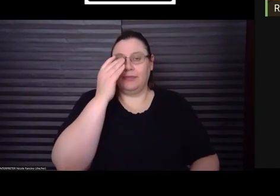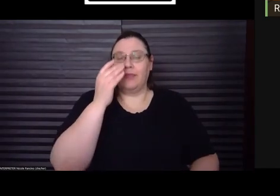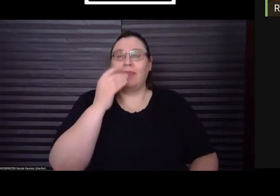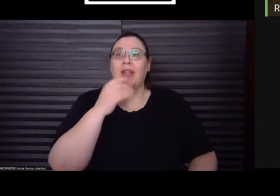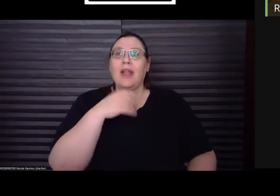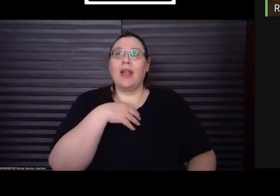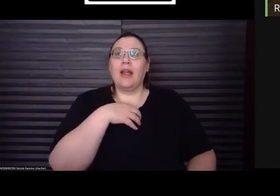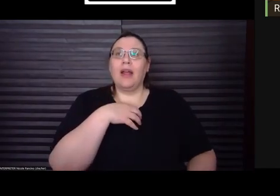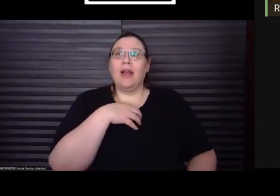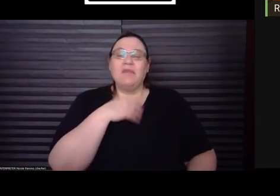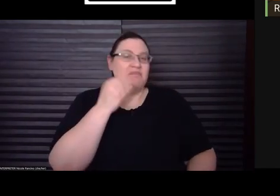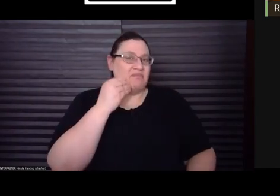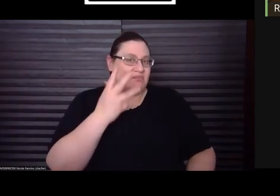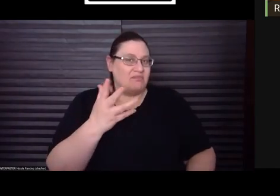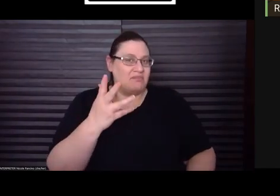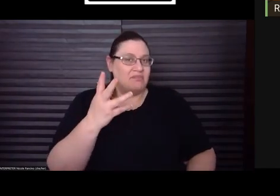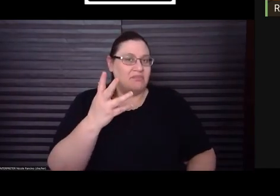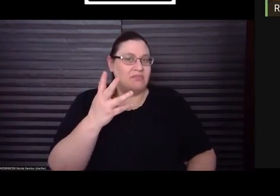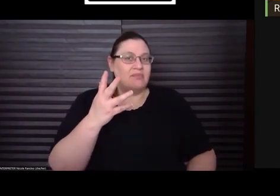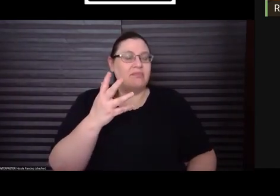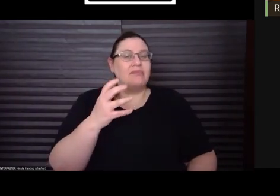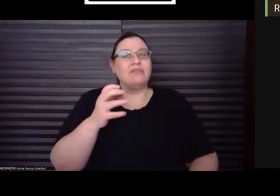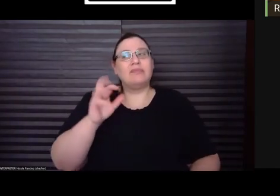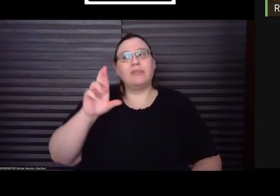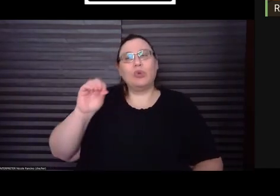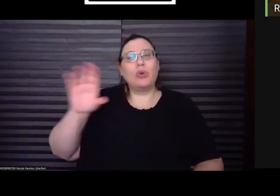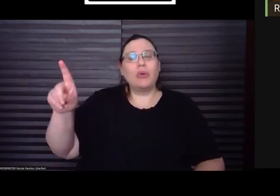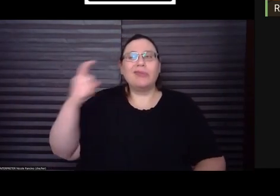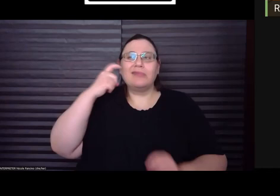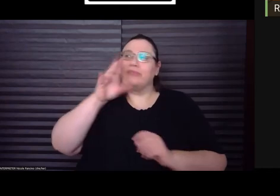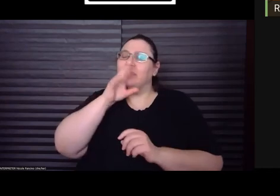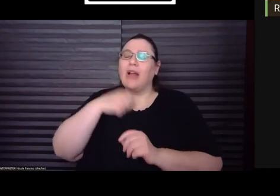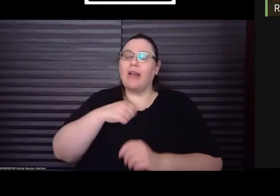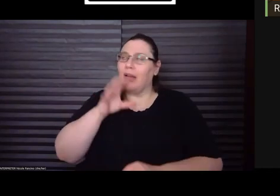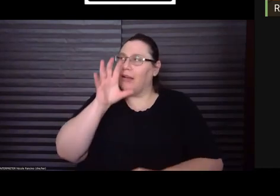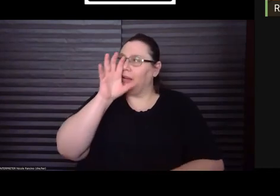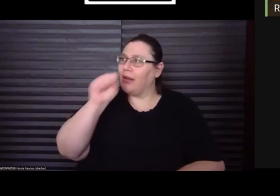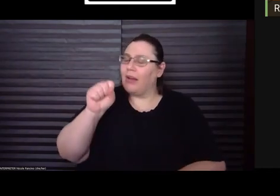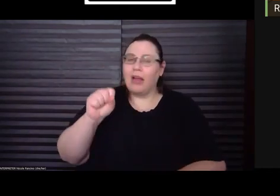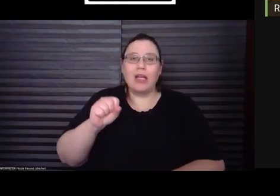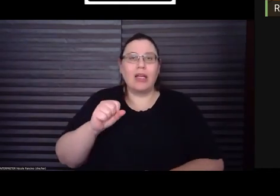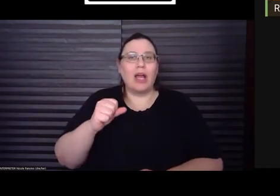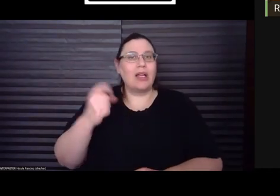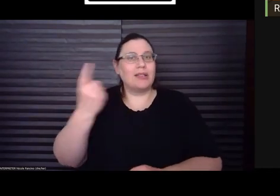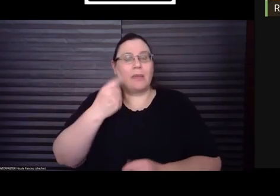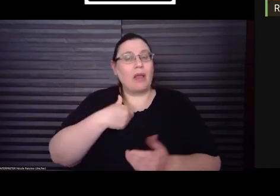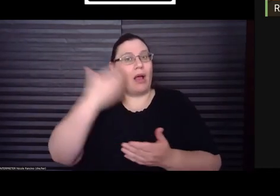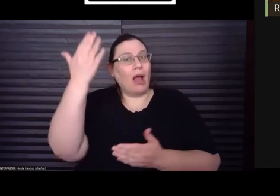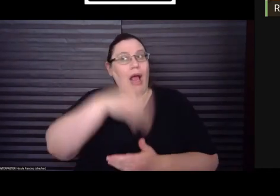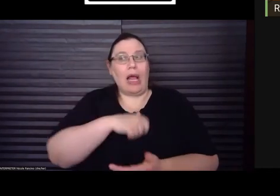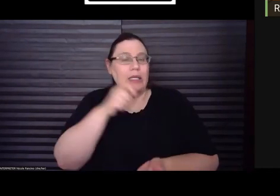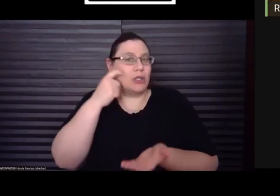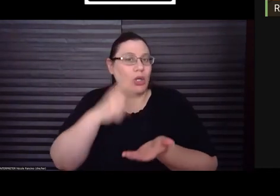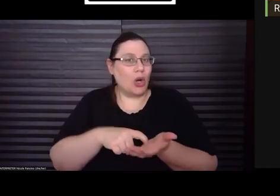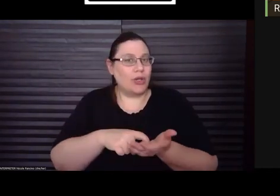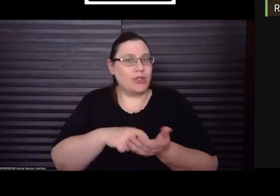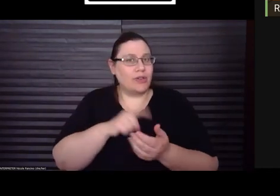I'm kind of curious, you know, I was really moved listening to Ruth. There was something that I hadn't even really picked up on